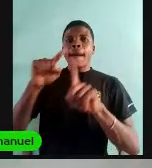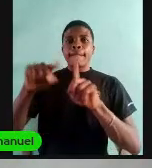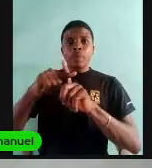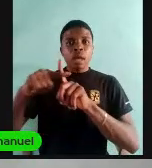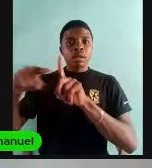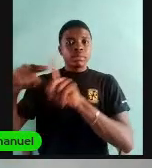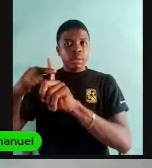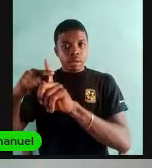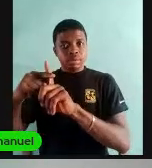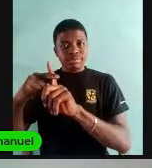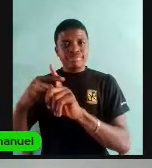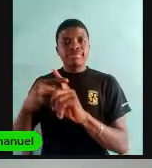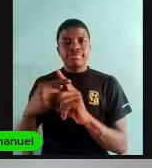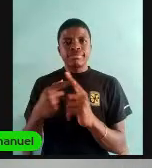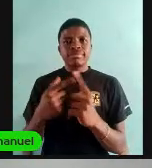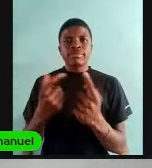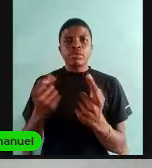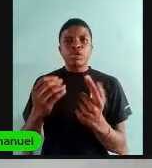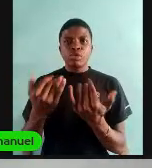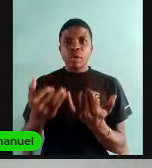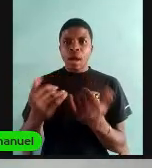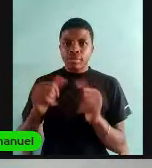now I proceed now. So now